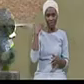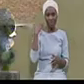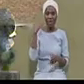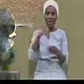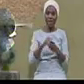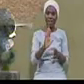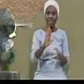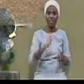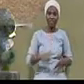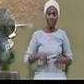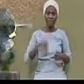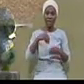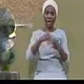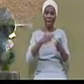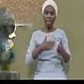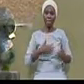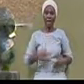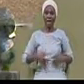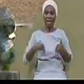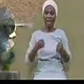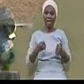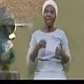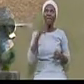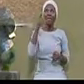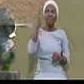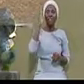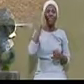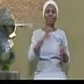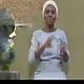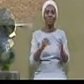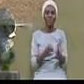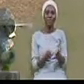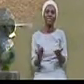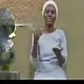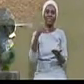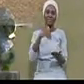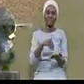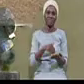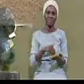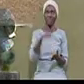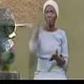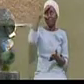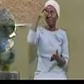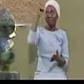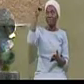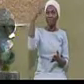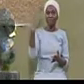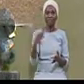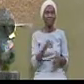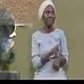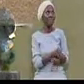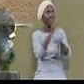in your life, in my life. The man of Calvary,